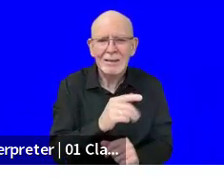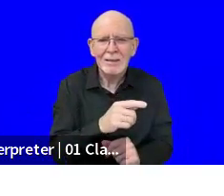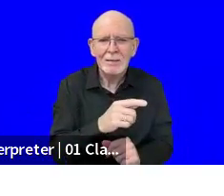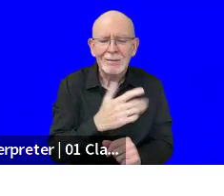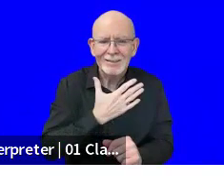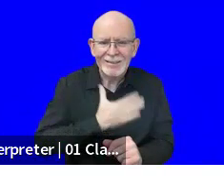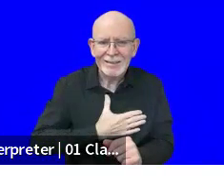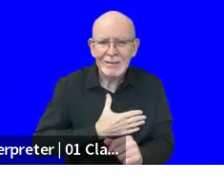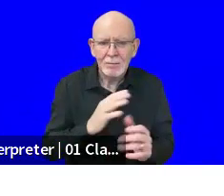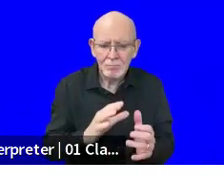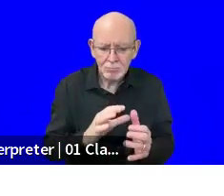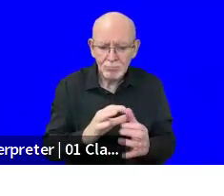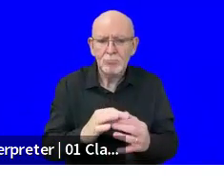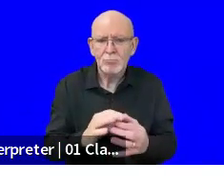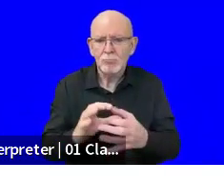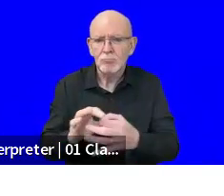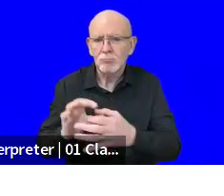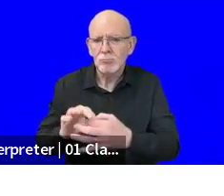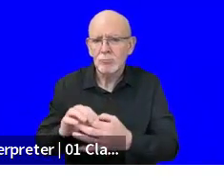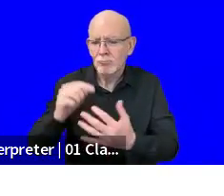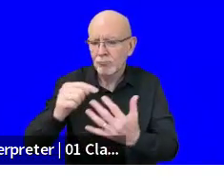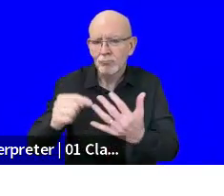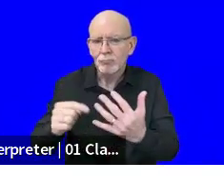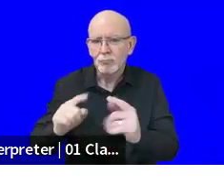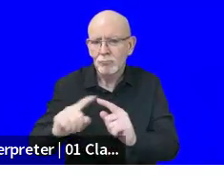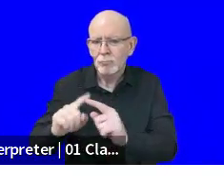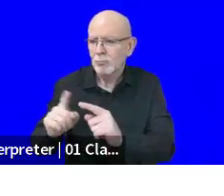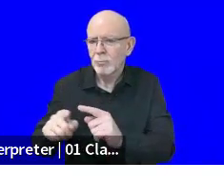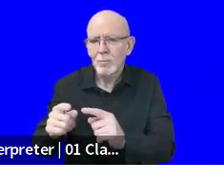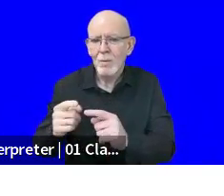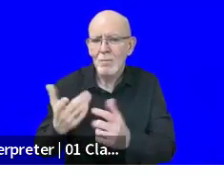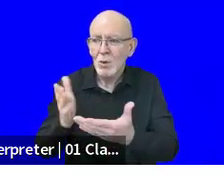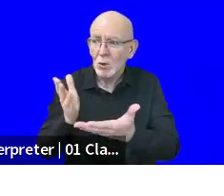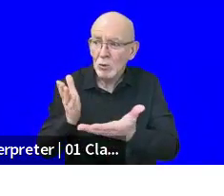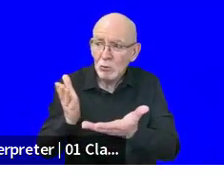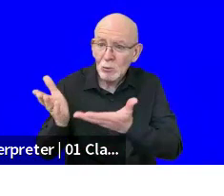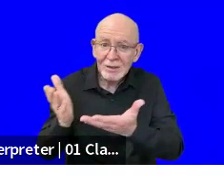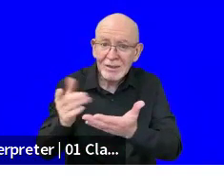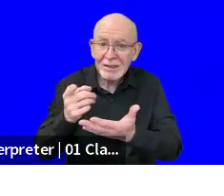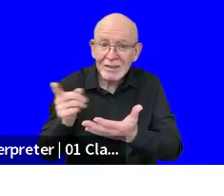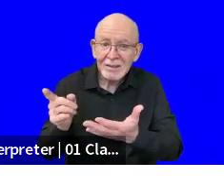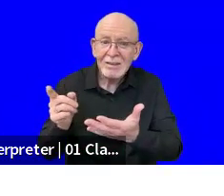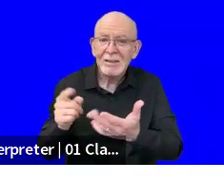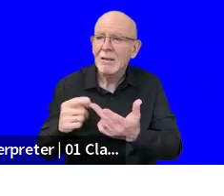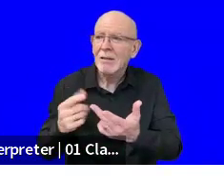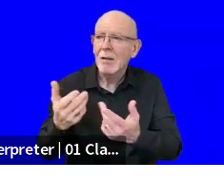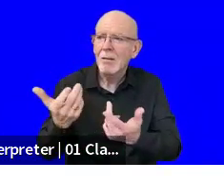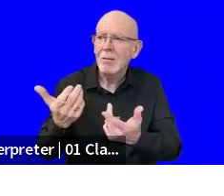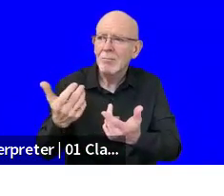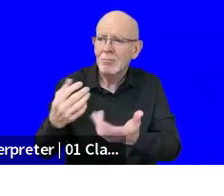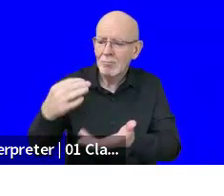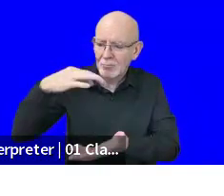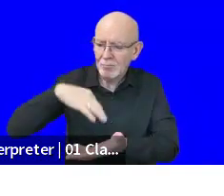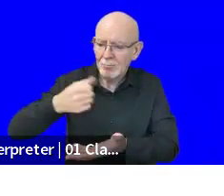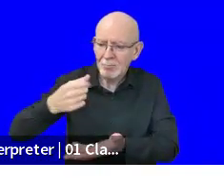So the adjustment of the assessment of needs can be done in two ways. Yeah, the first one is